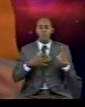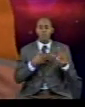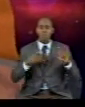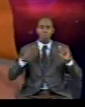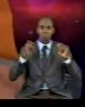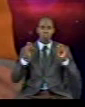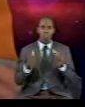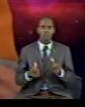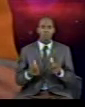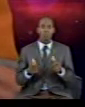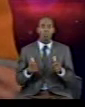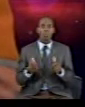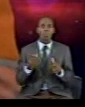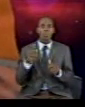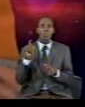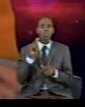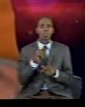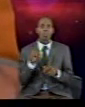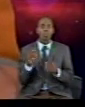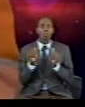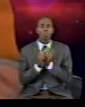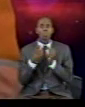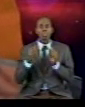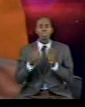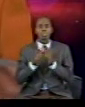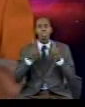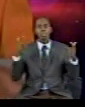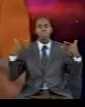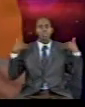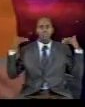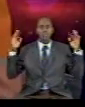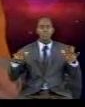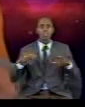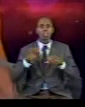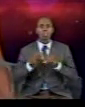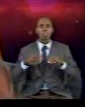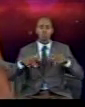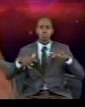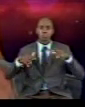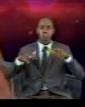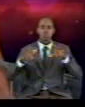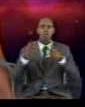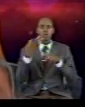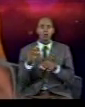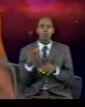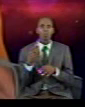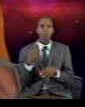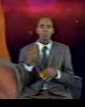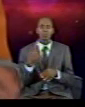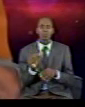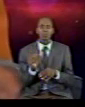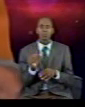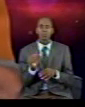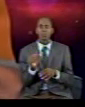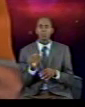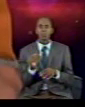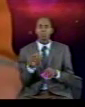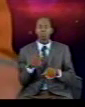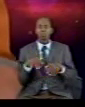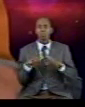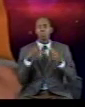the great angel a multitude of the heavenly host praising God and